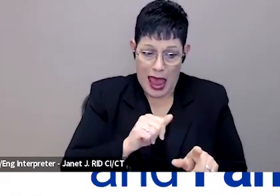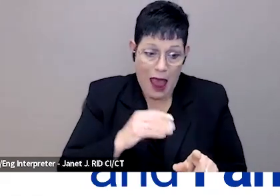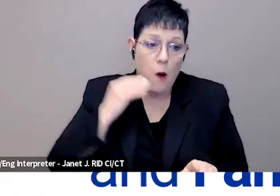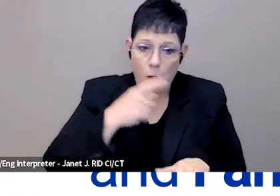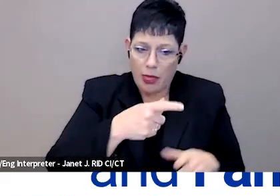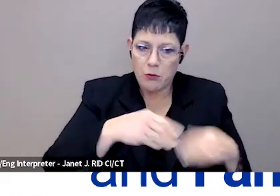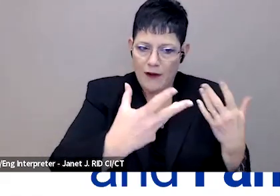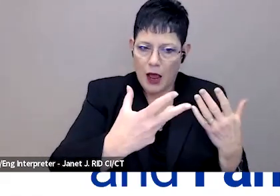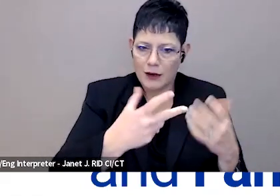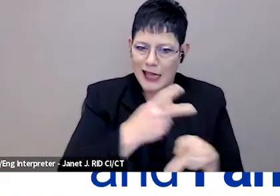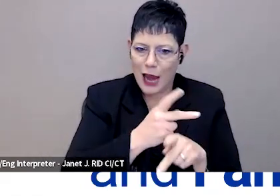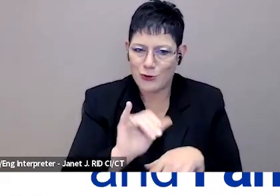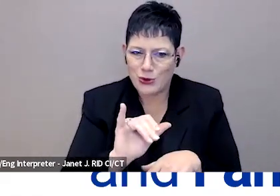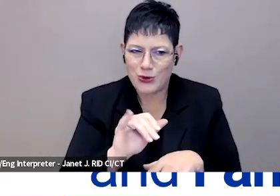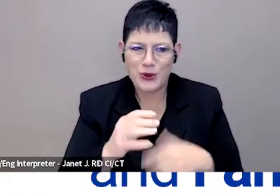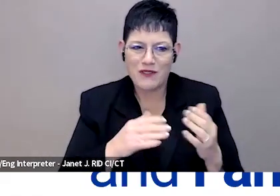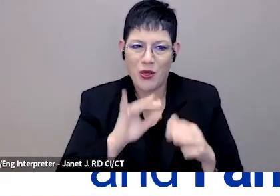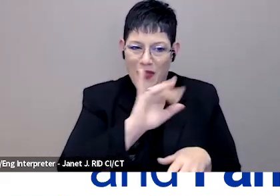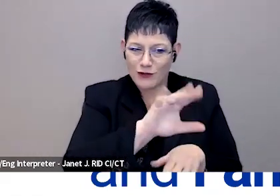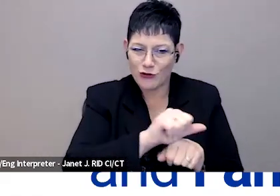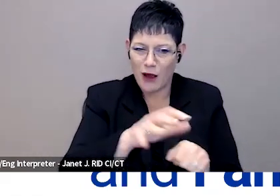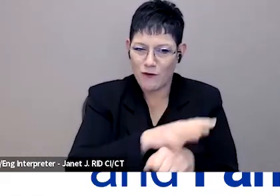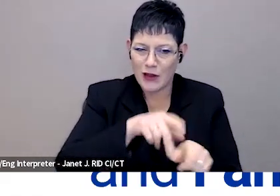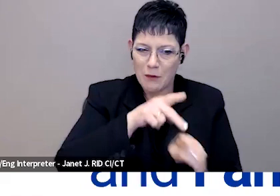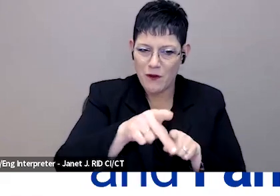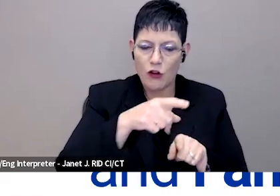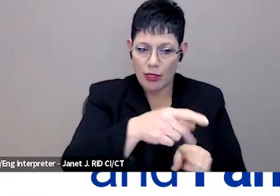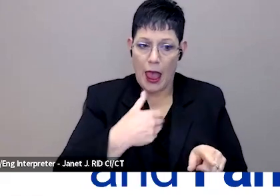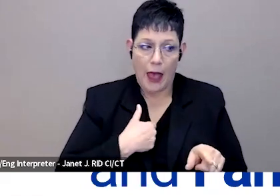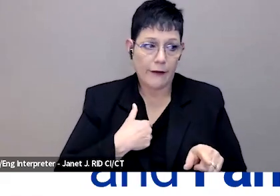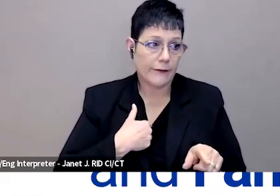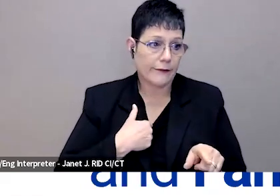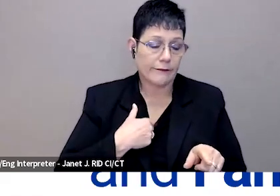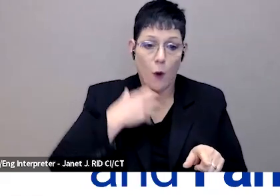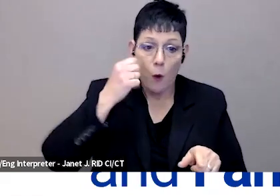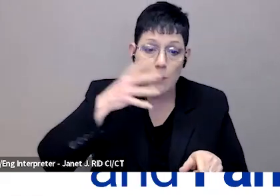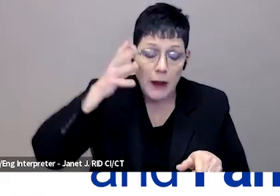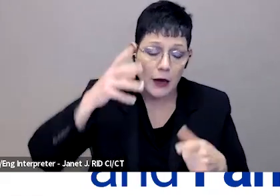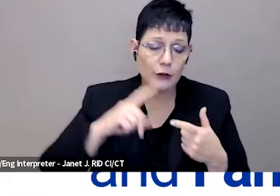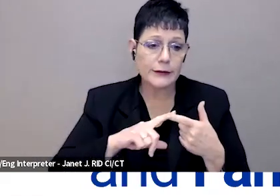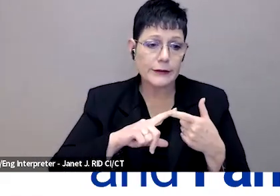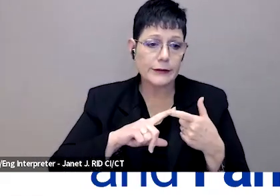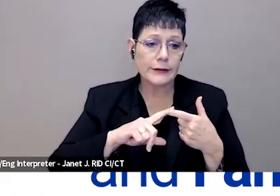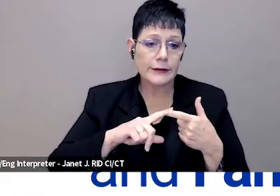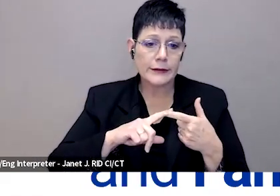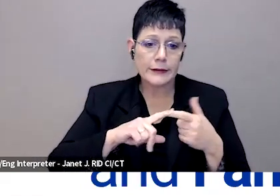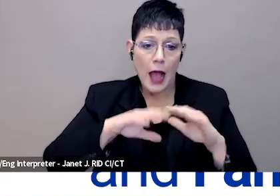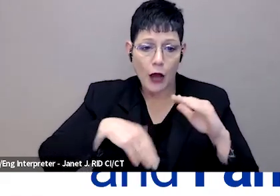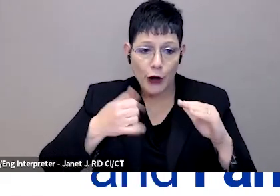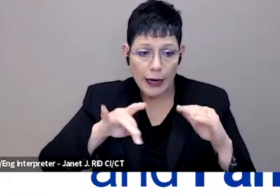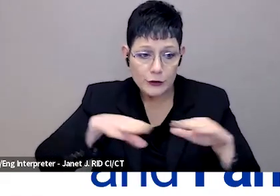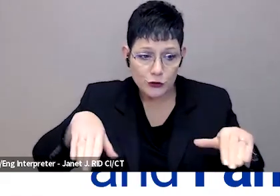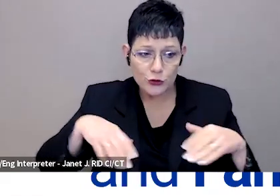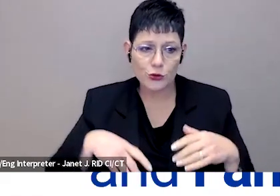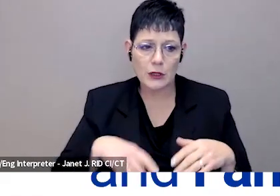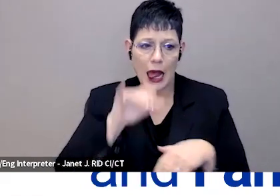parents. About 31% have children under the age of 18, according to PHI data from 2022. And because